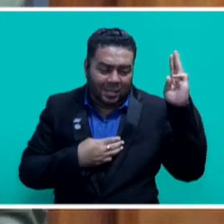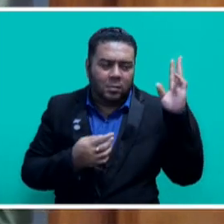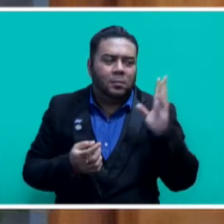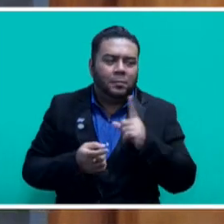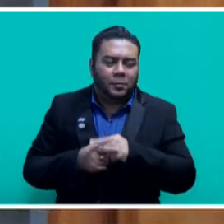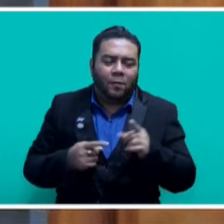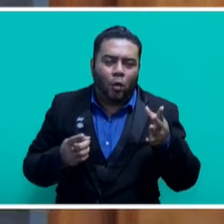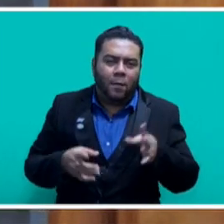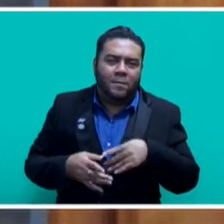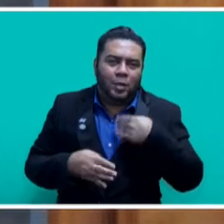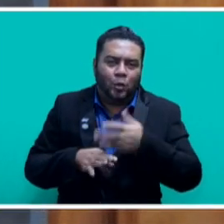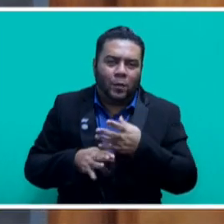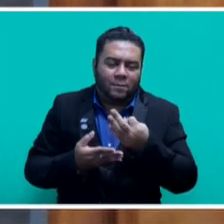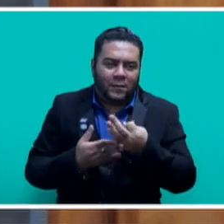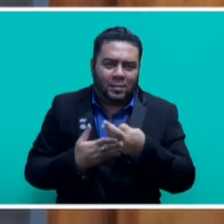financial year